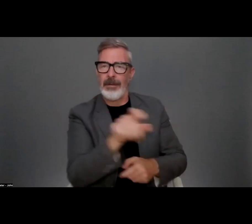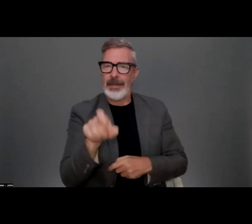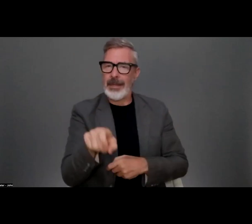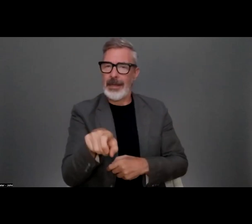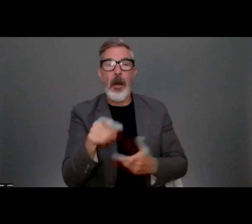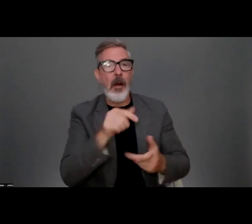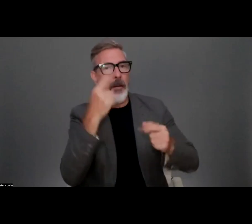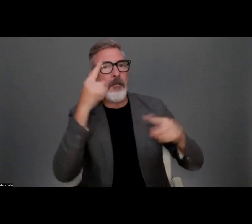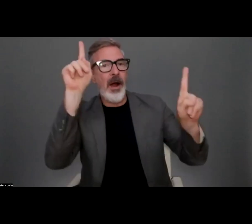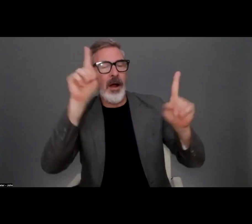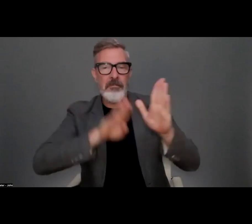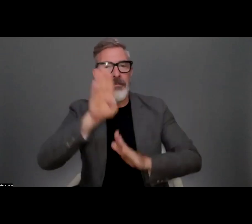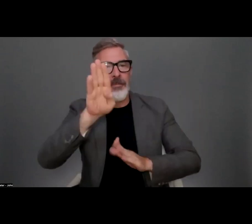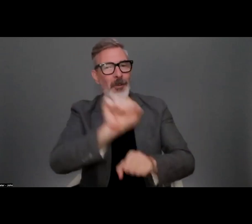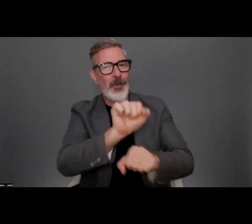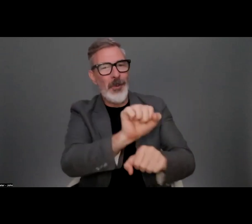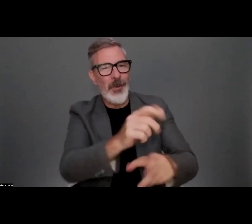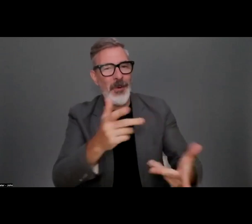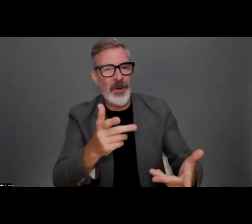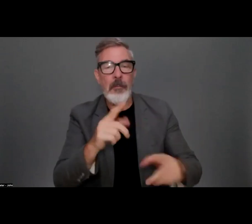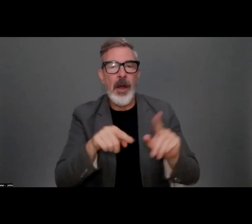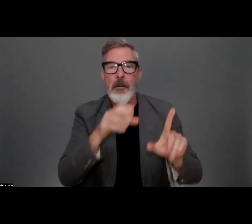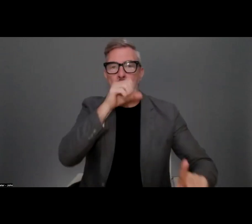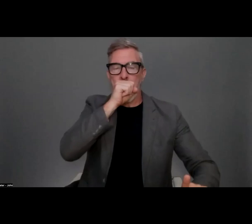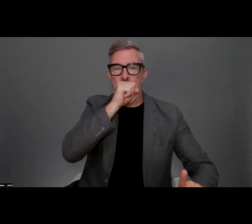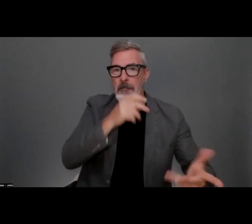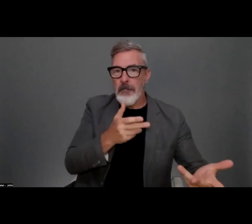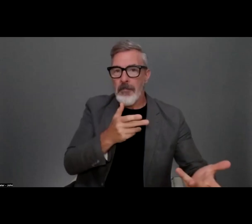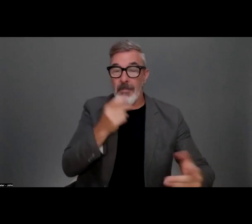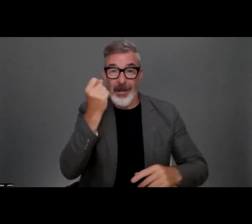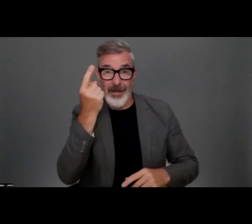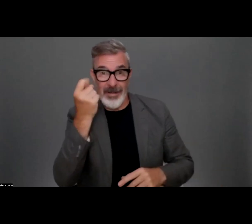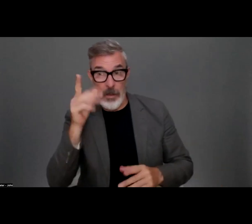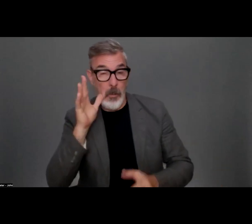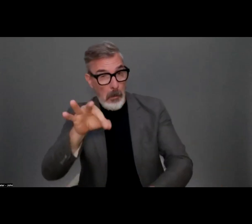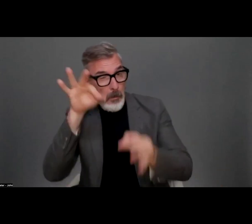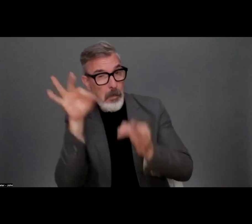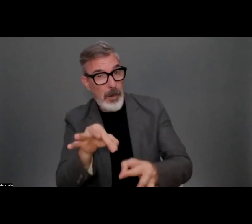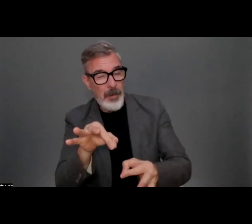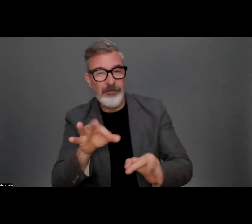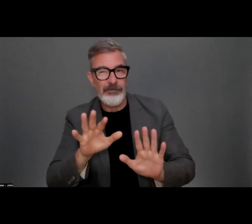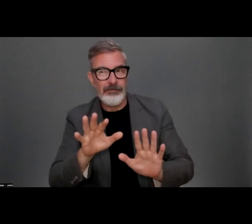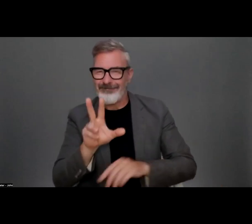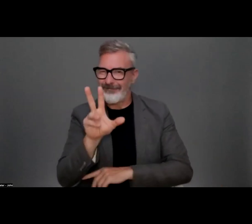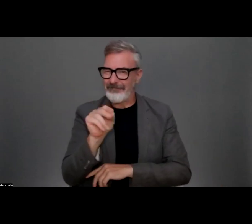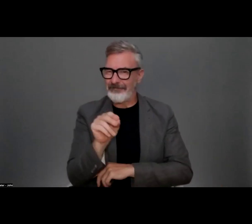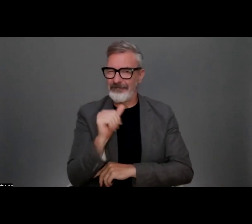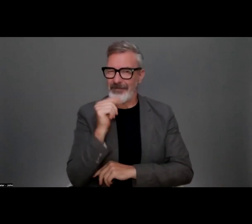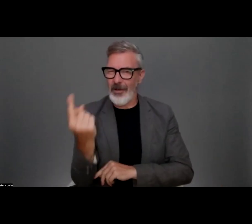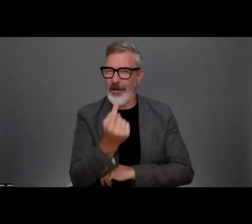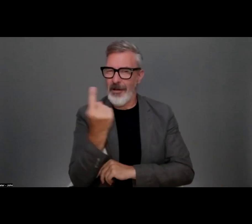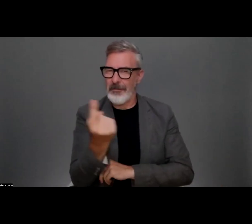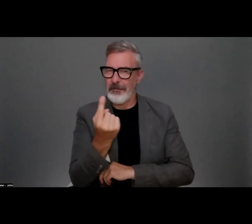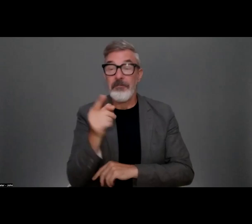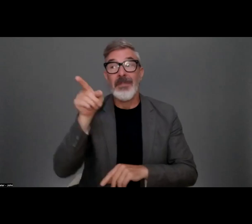that unto itself might be a fallacy. So it's not that people are unprepared